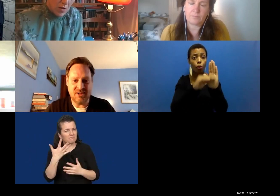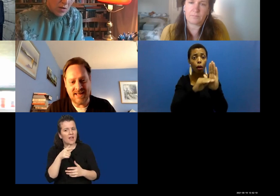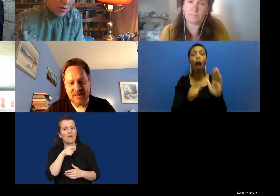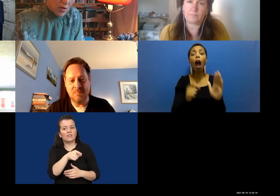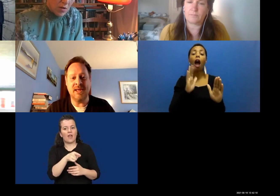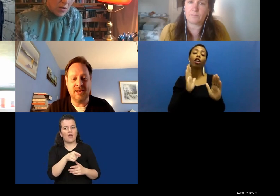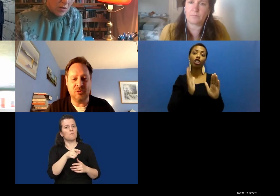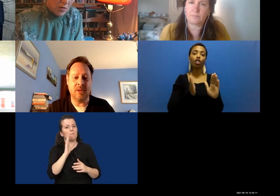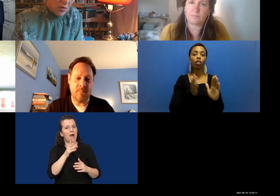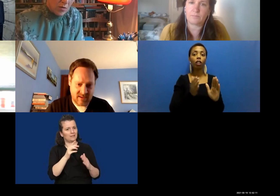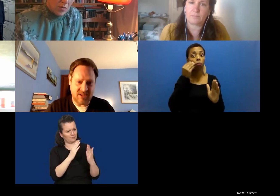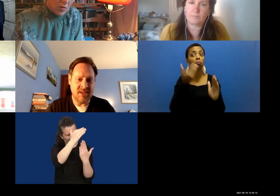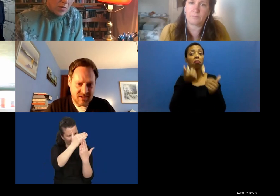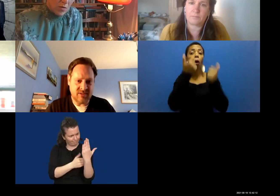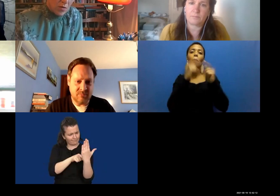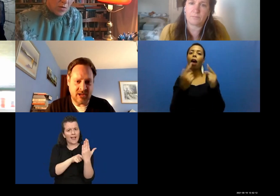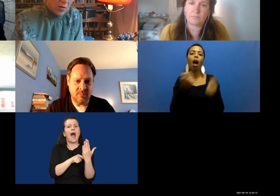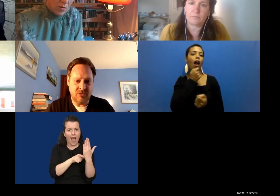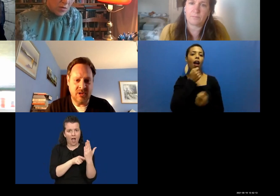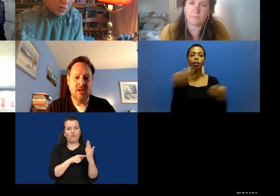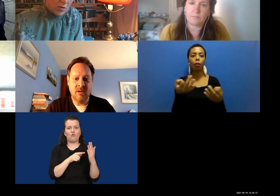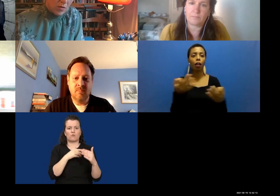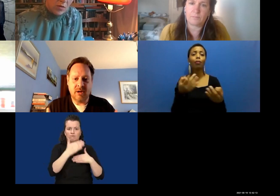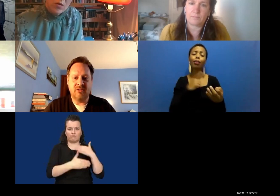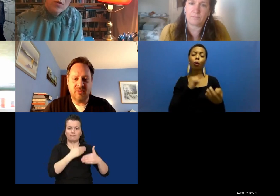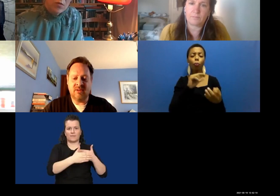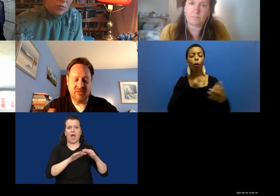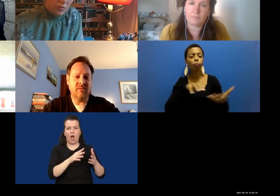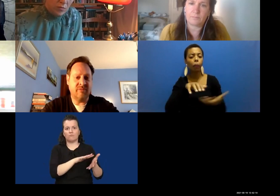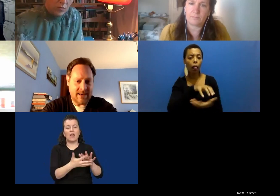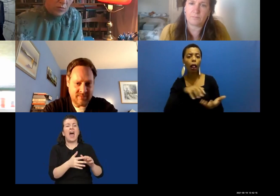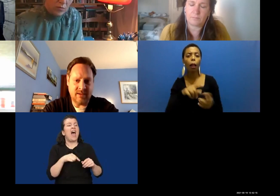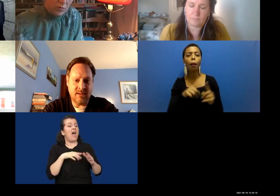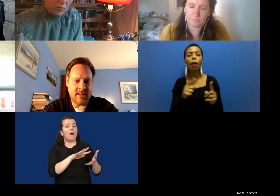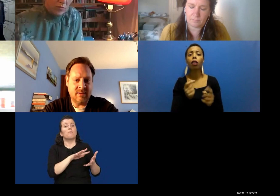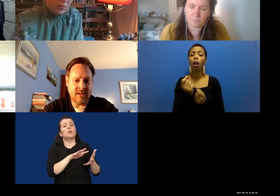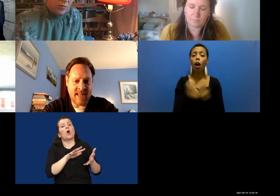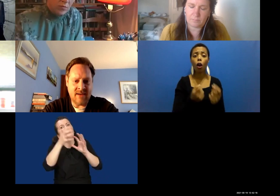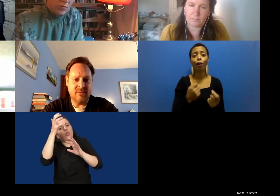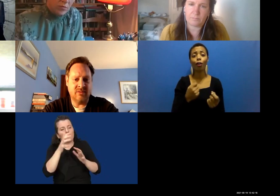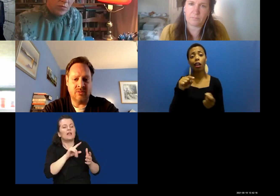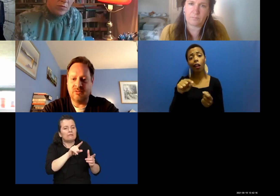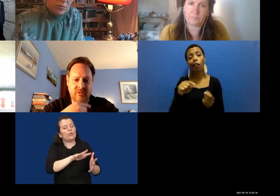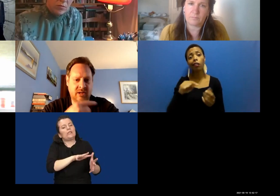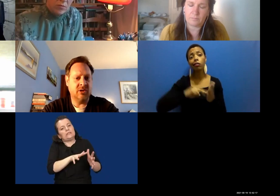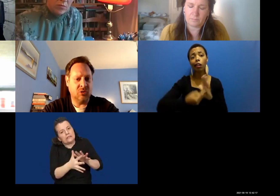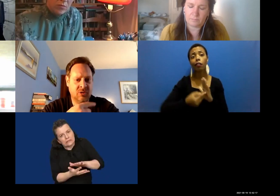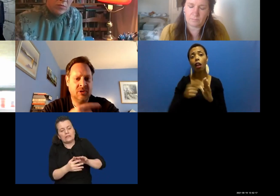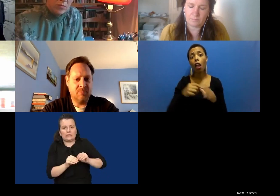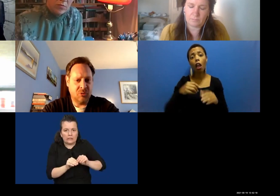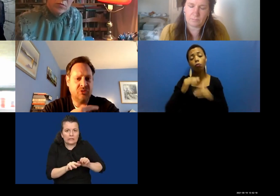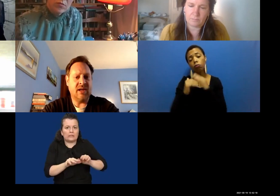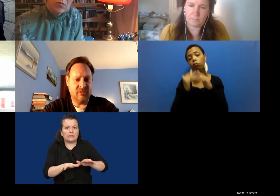perfect. It can be a little bit messy sometimes, but it is advancing. And again, it's a sort of